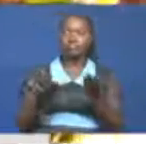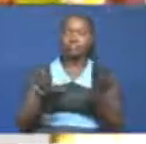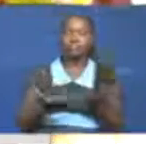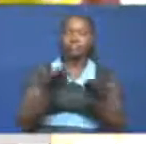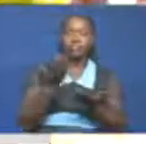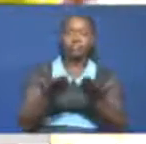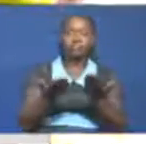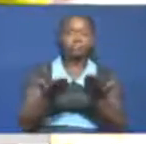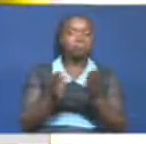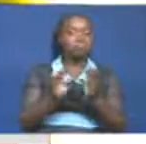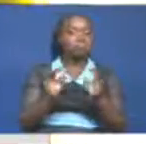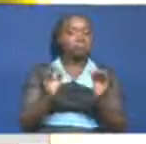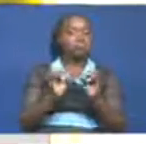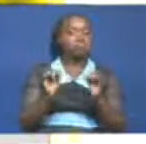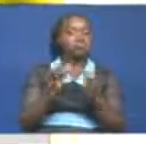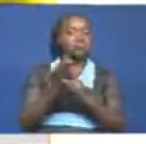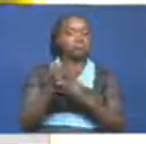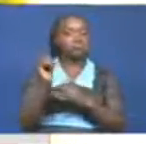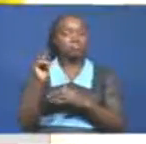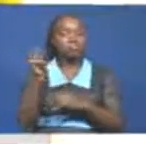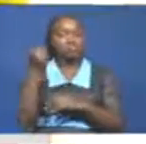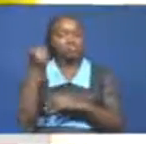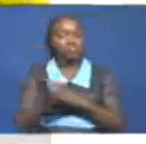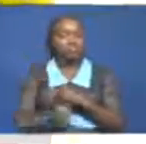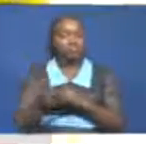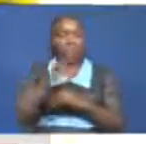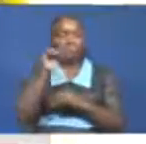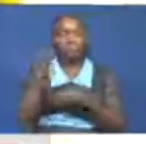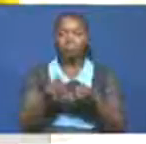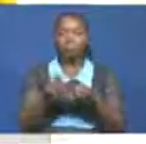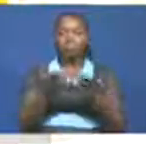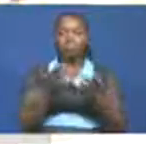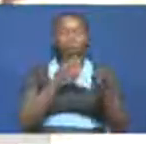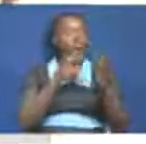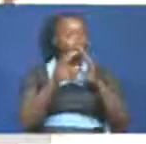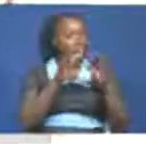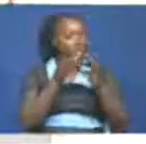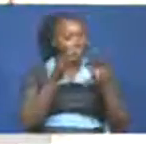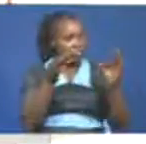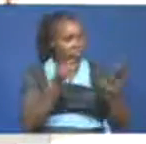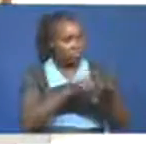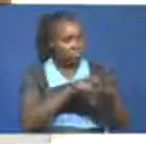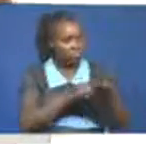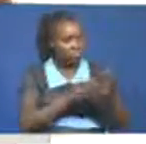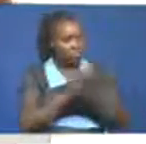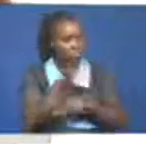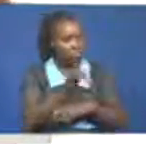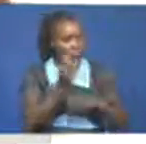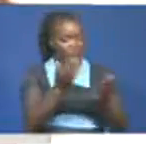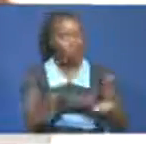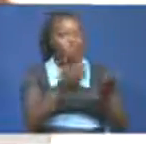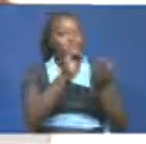exists between South Africa and Kenya. We have been having this conversation for so long, ensuring that we improve